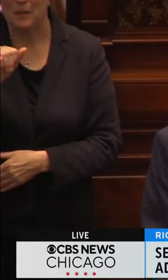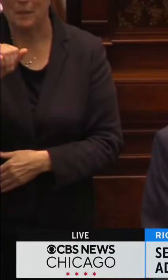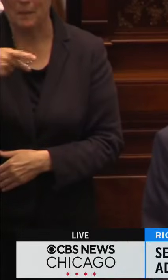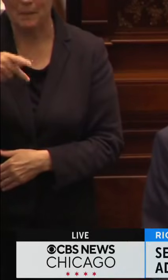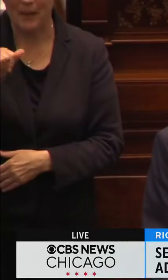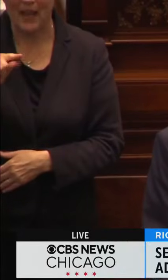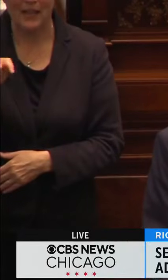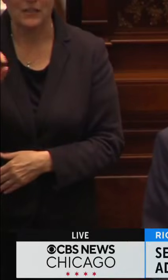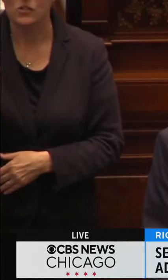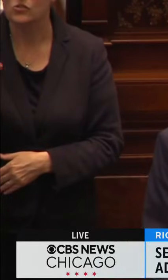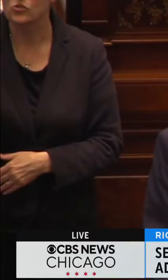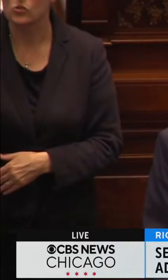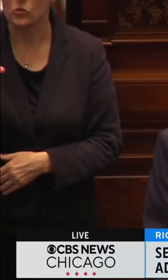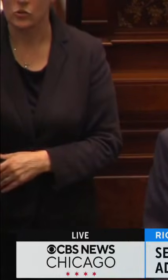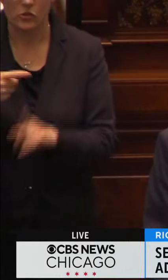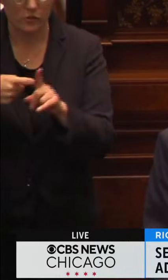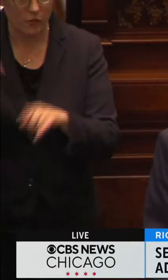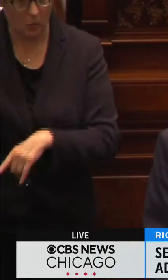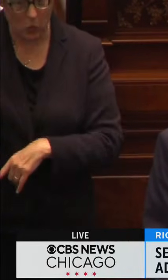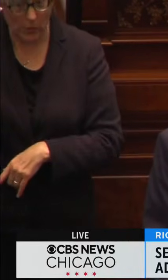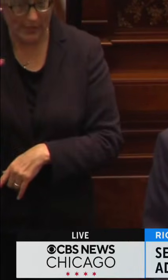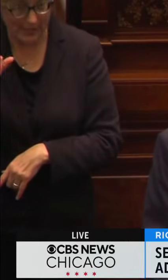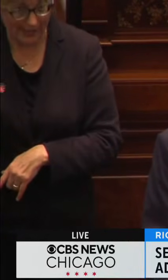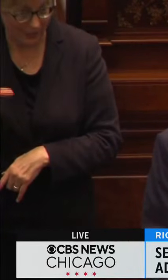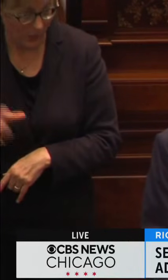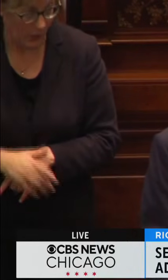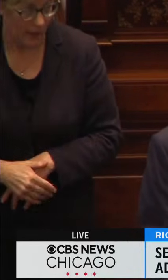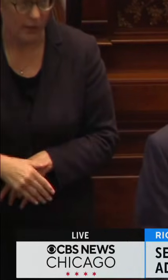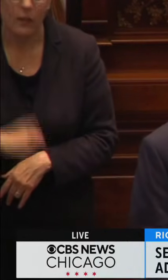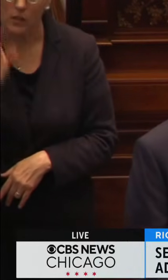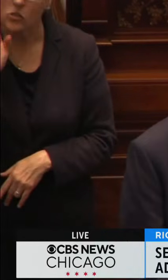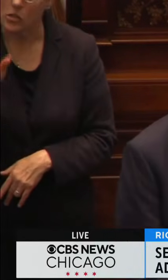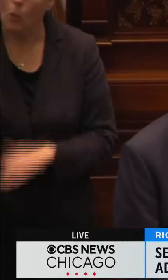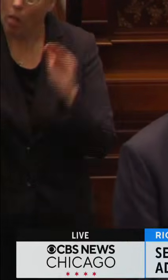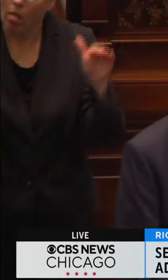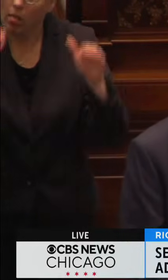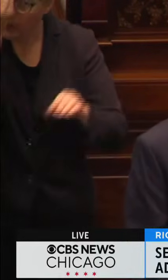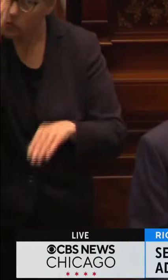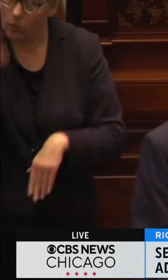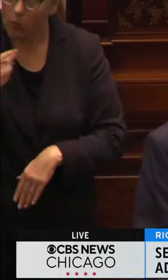is from Quincy, Illinois, which he'll be quick to remind you if you don't know.